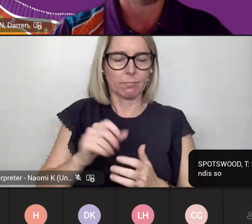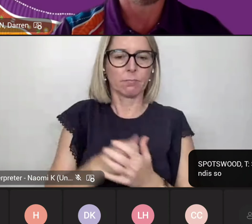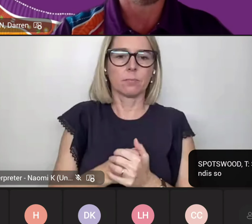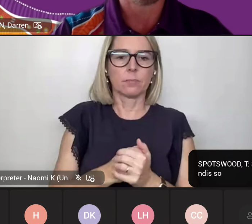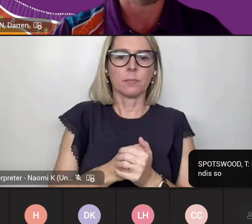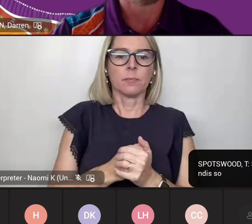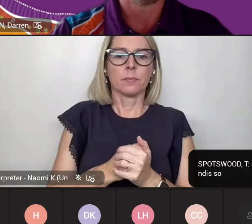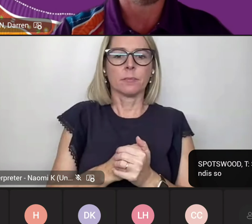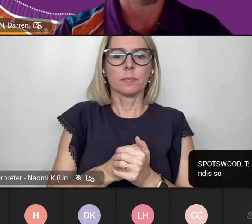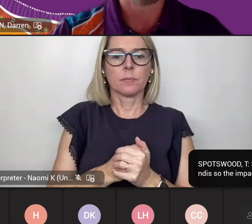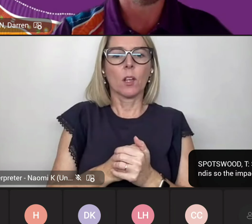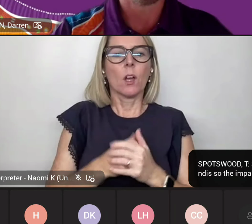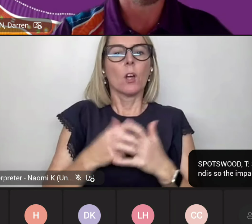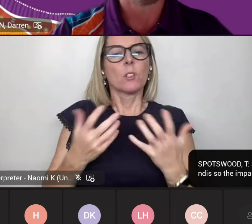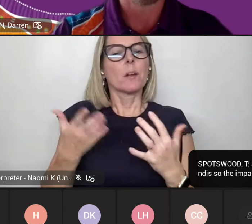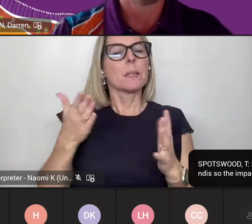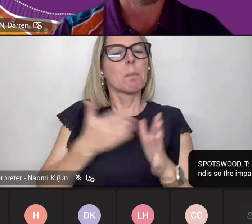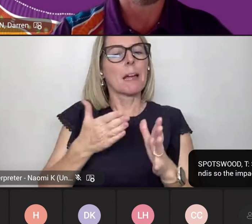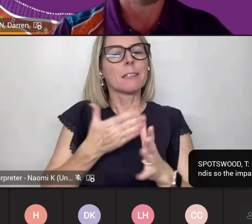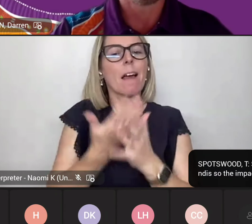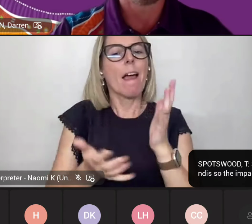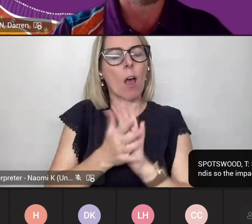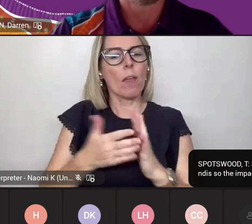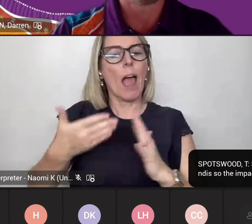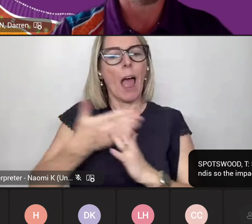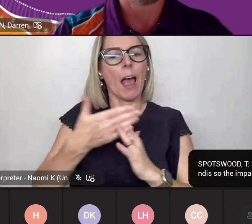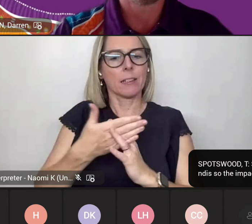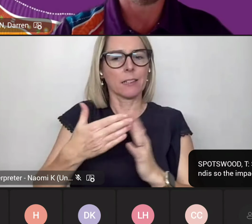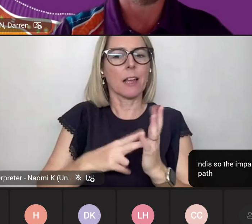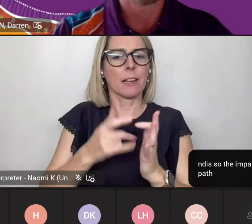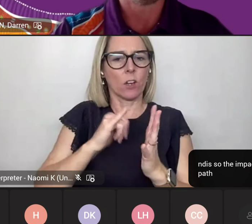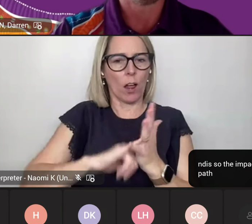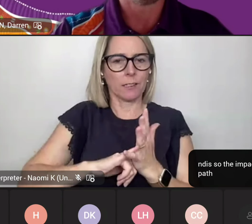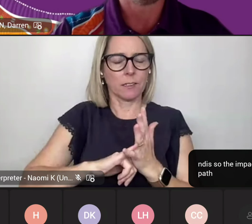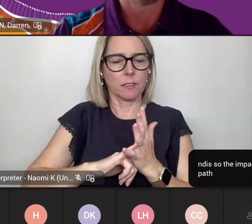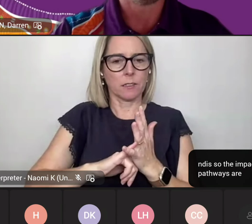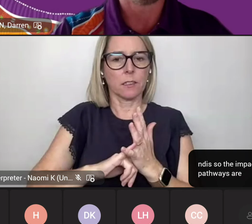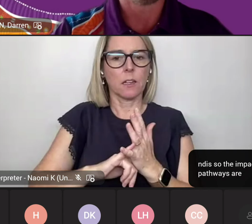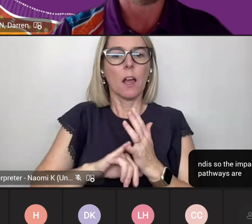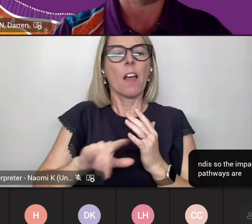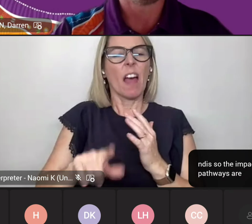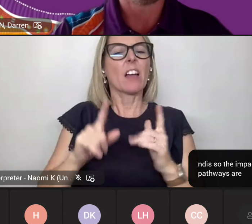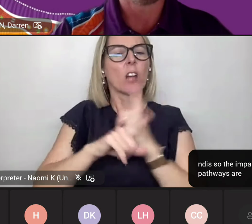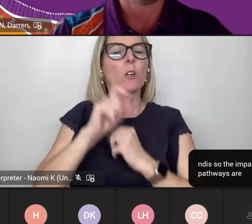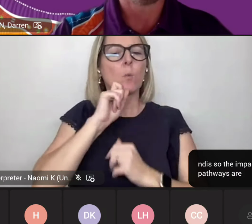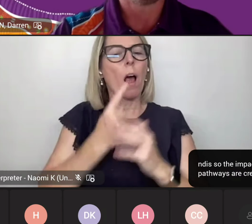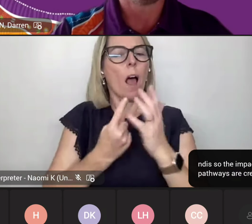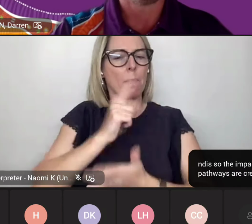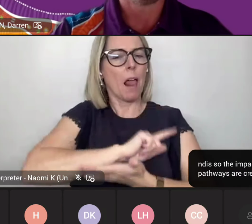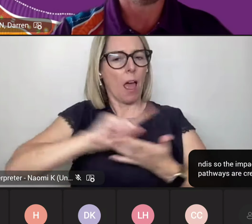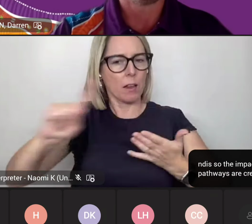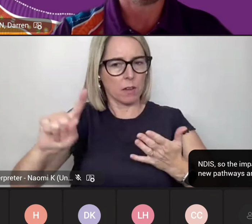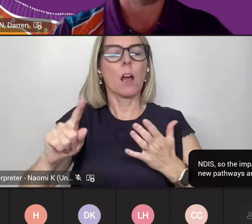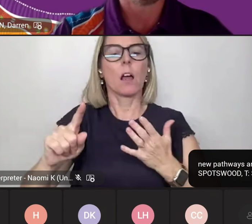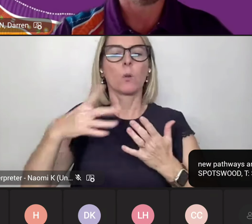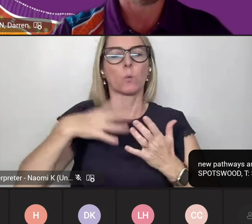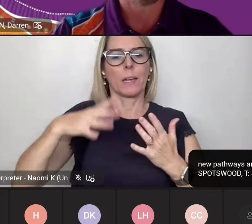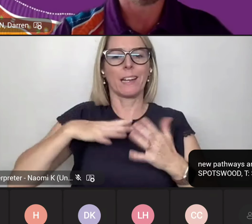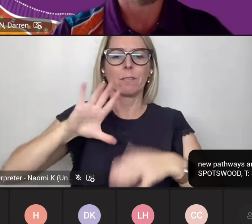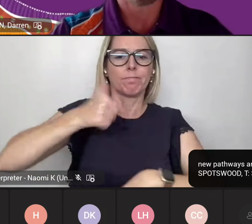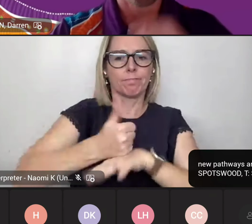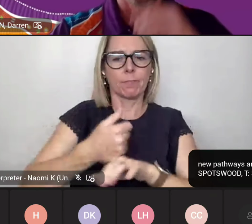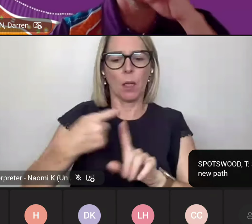So the impact of this change will happen later once the new pathways are created. So it's going to take some